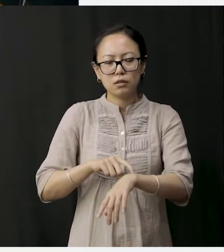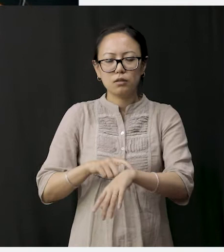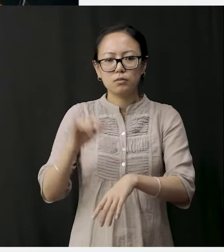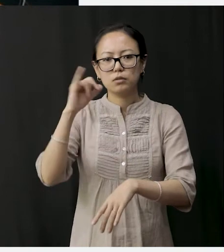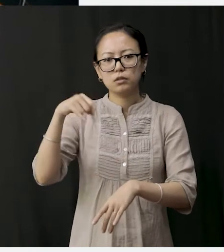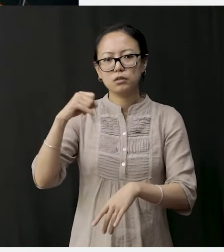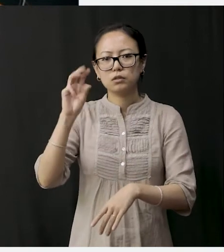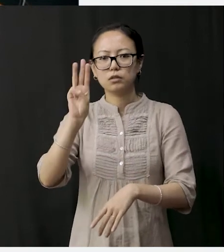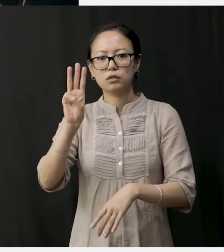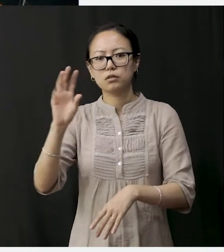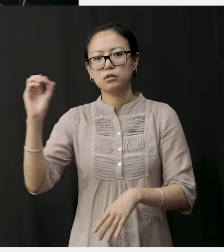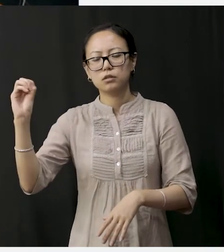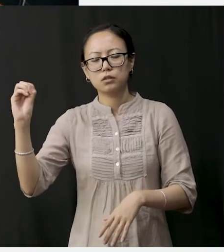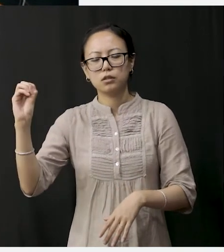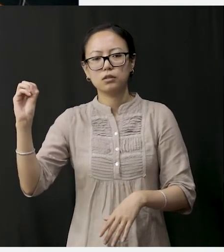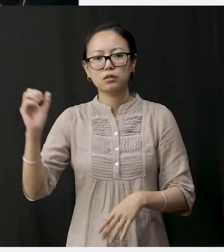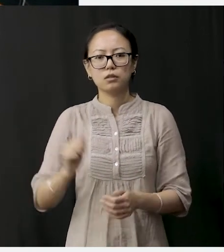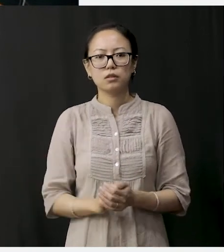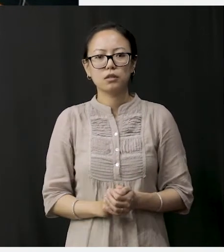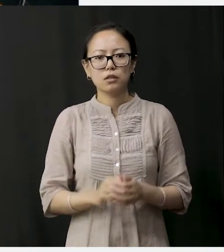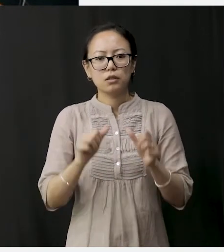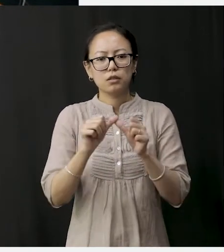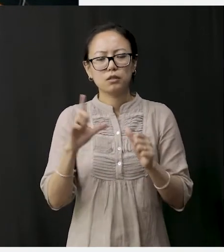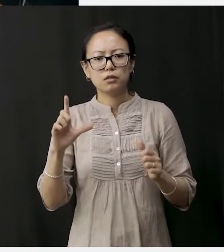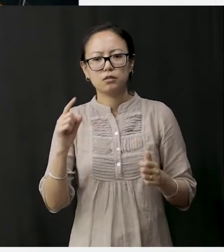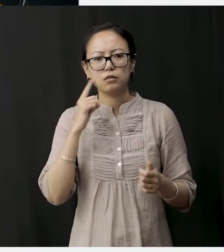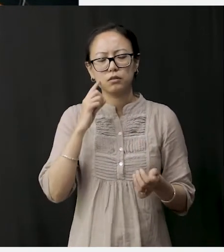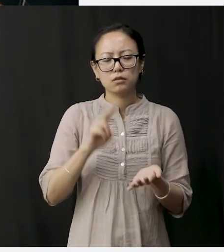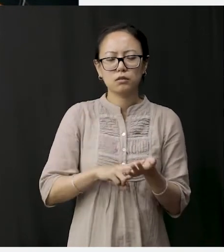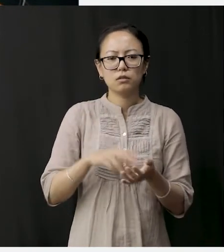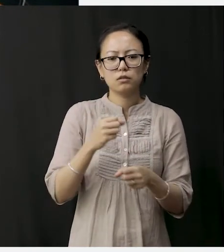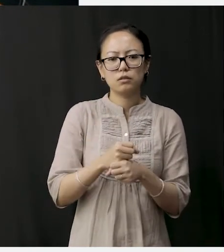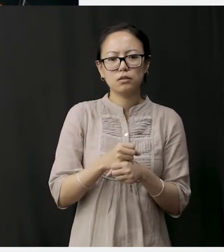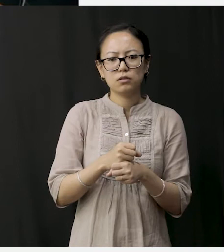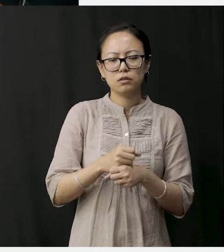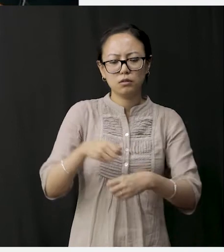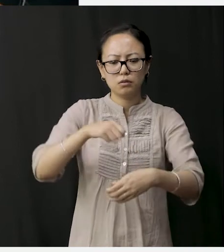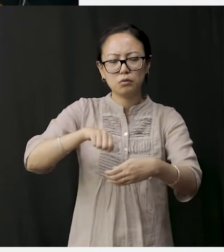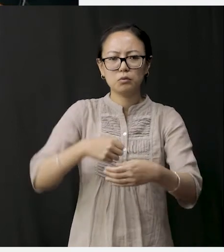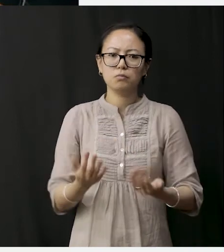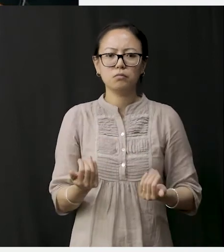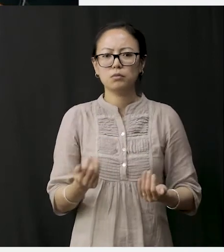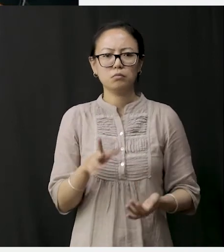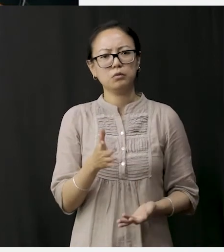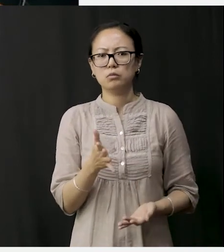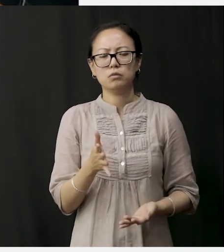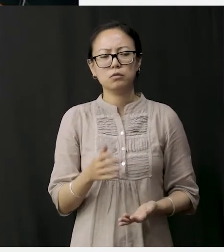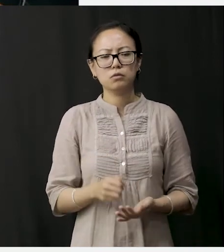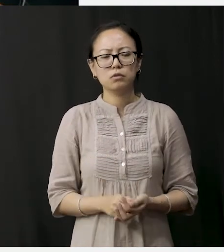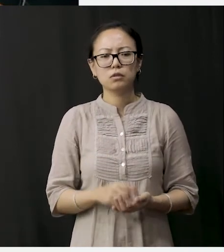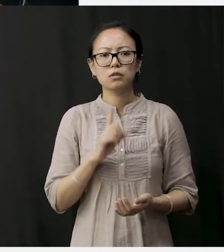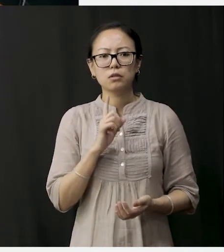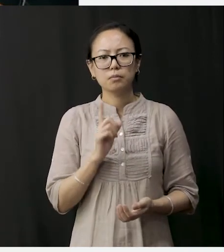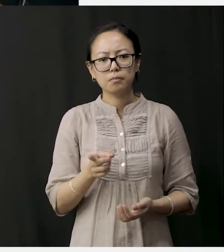to the kitchen. Aling cannot cook. Okay, his mother was cooking, so he decided to help his mother do the small things